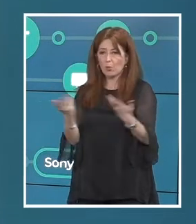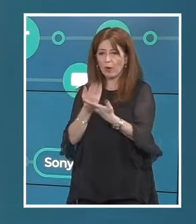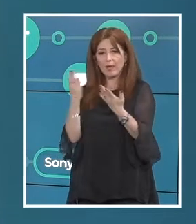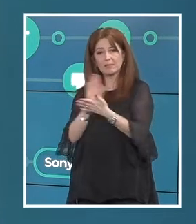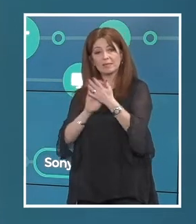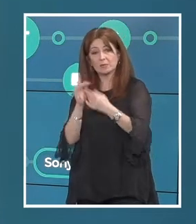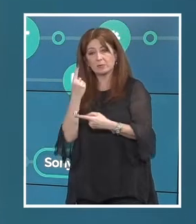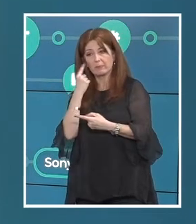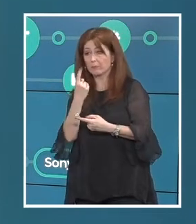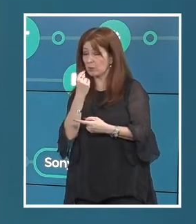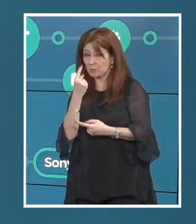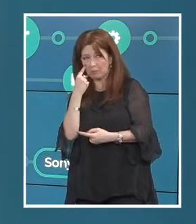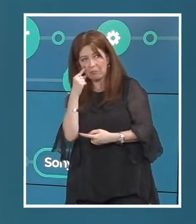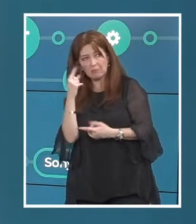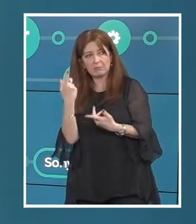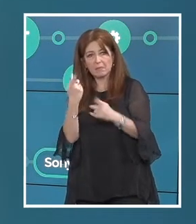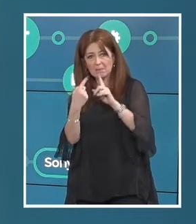messages that we're delivering.